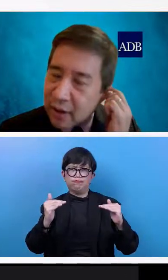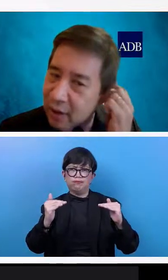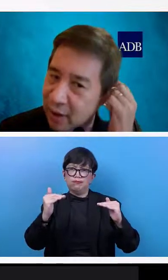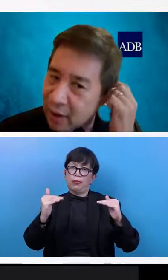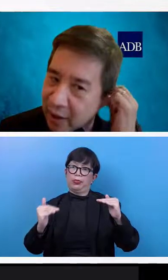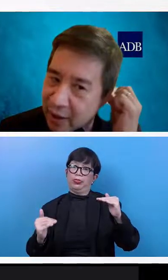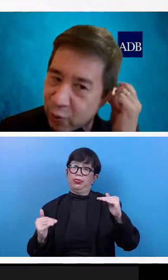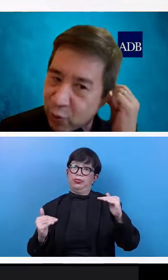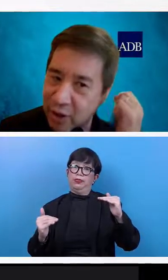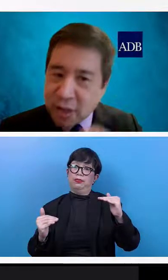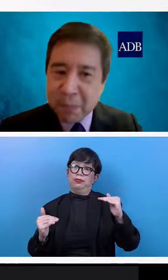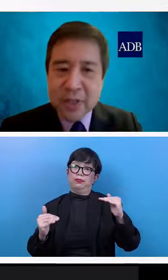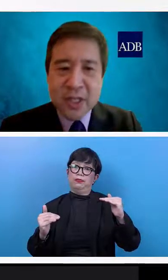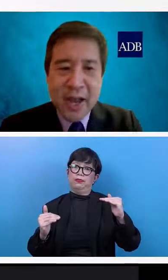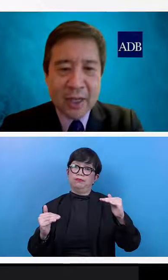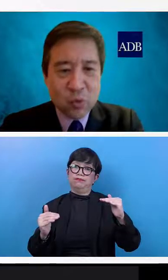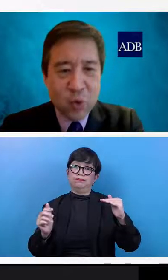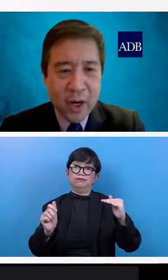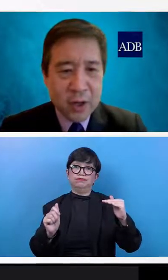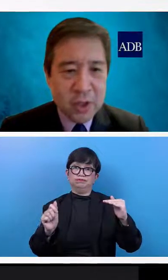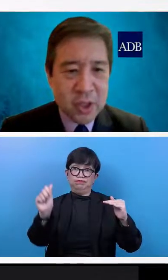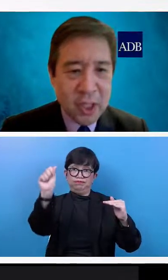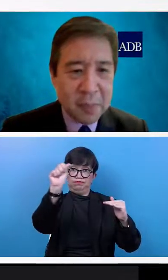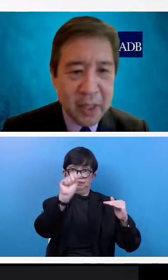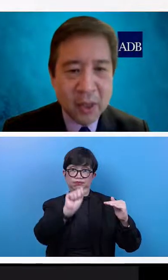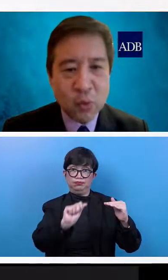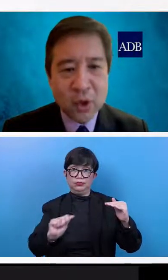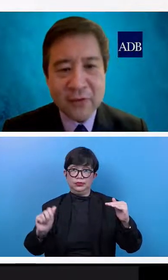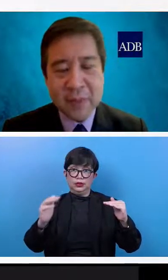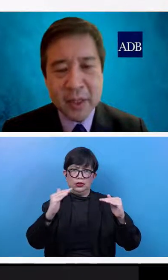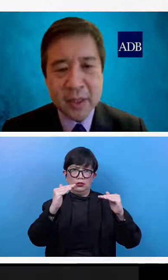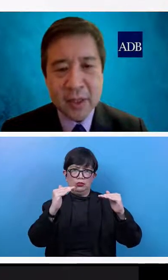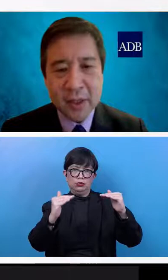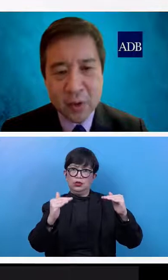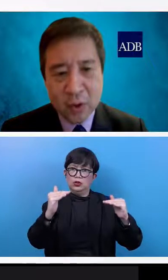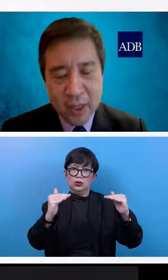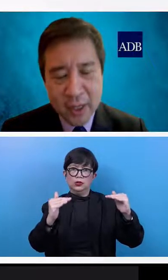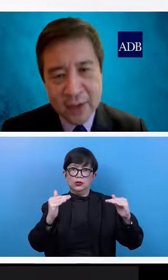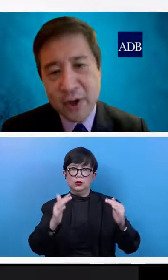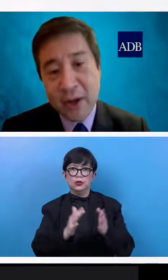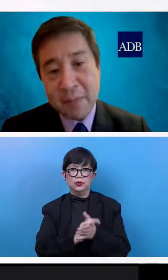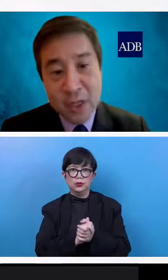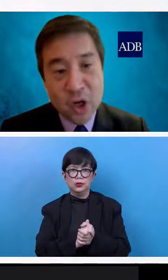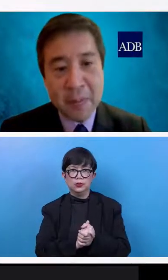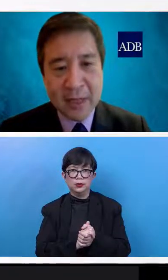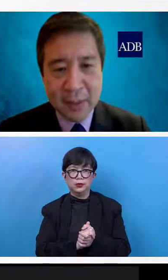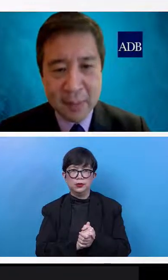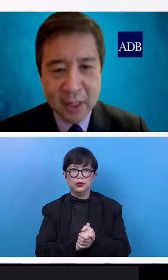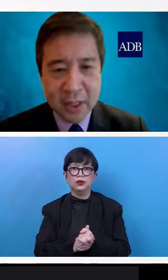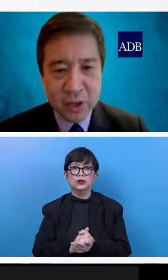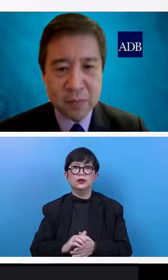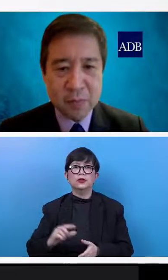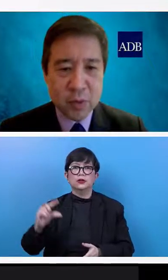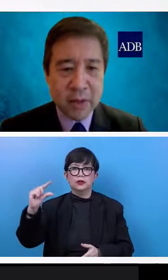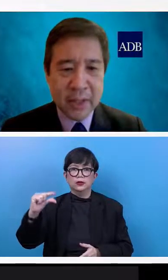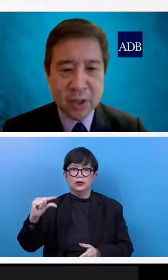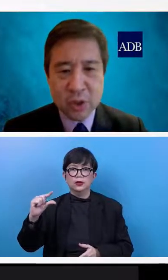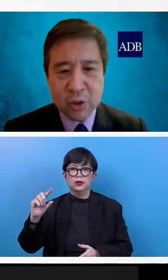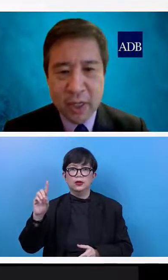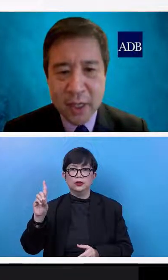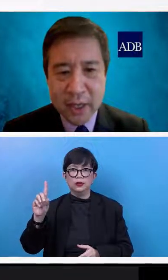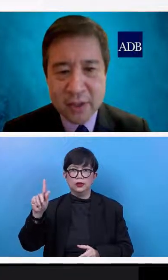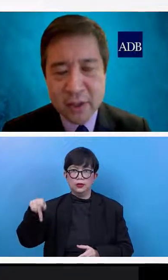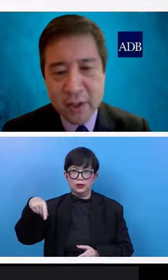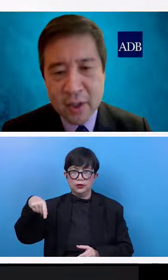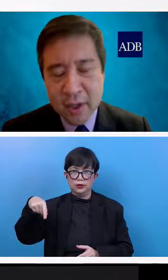that if we just project where GDP would have been if there had been no pandemic and just plot those